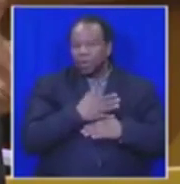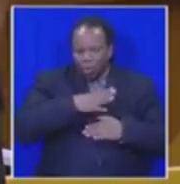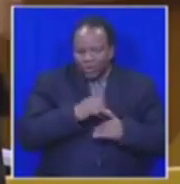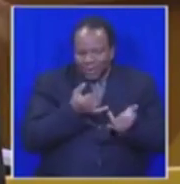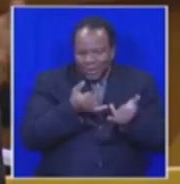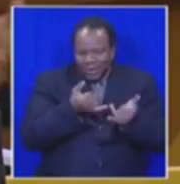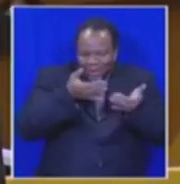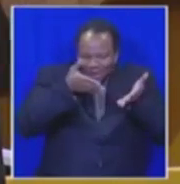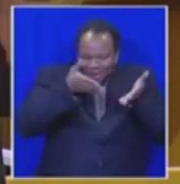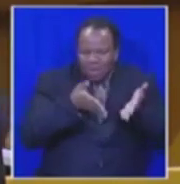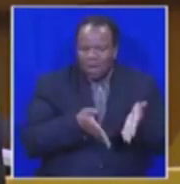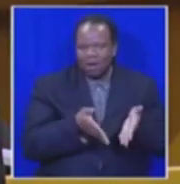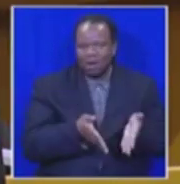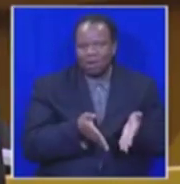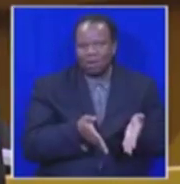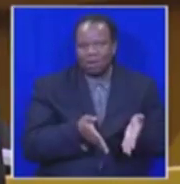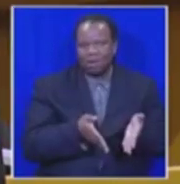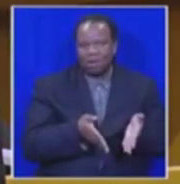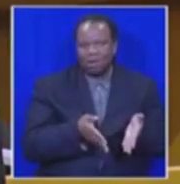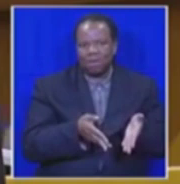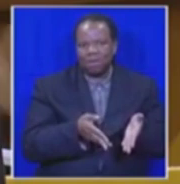with as a reality.